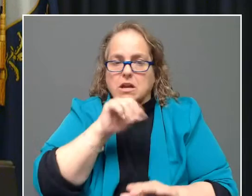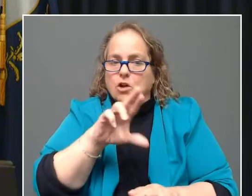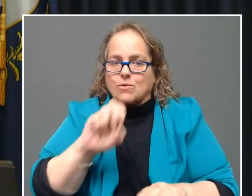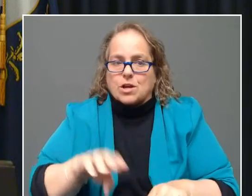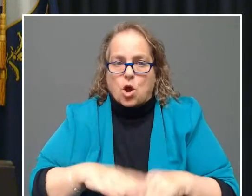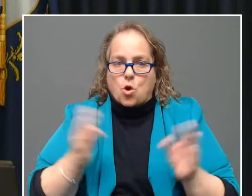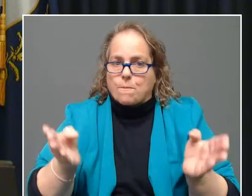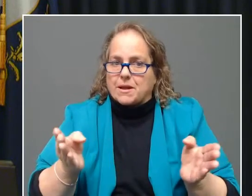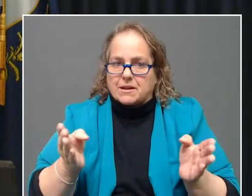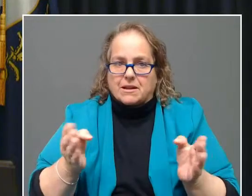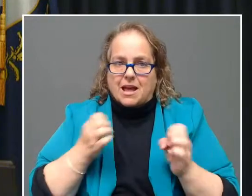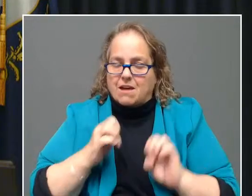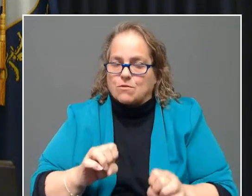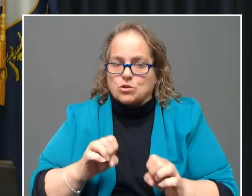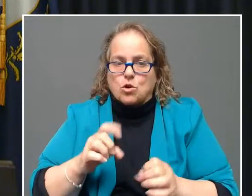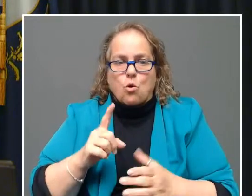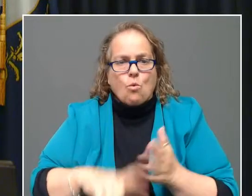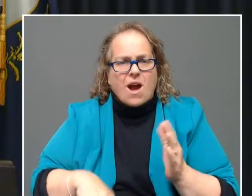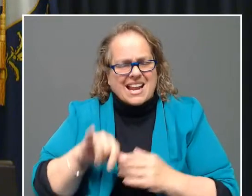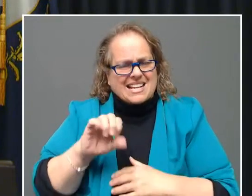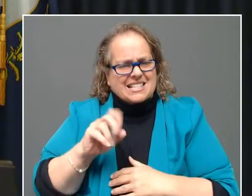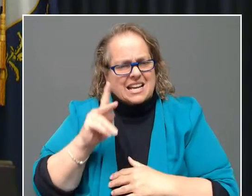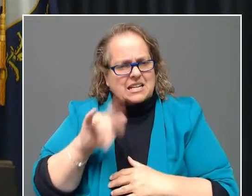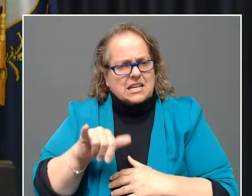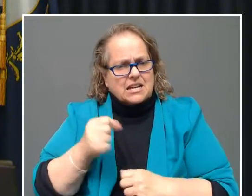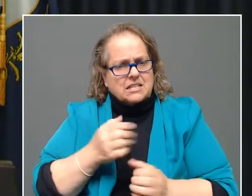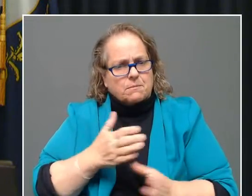that this surge doesn't happen here?